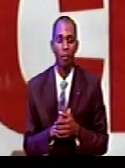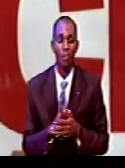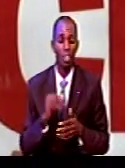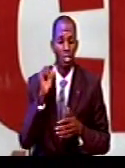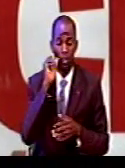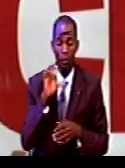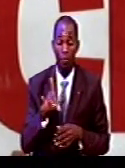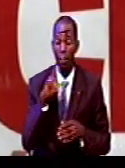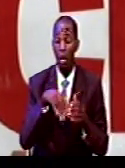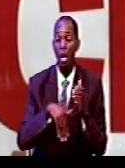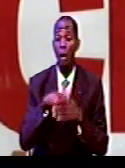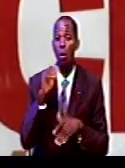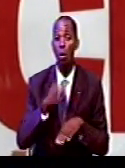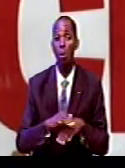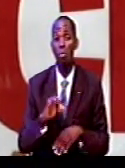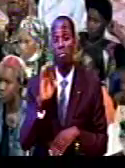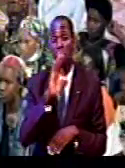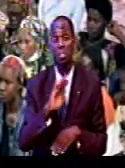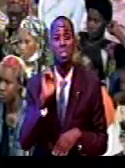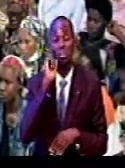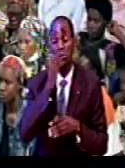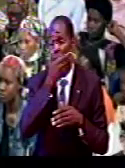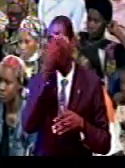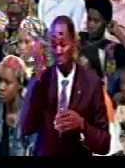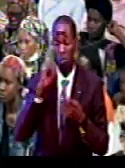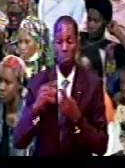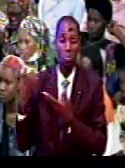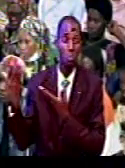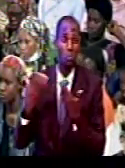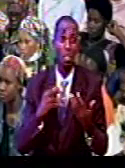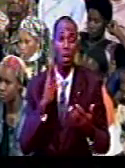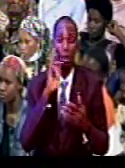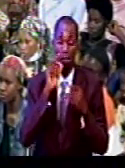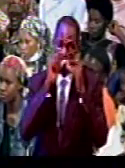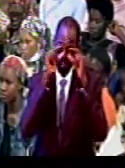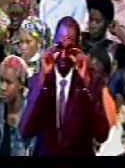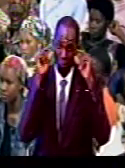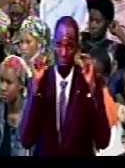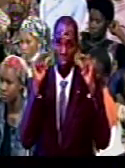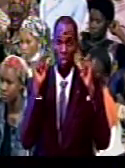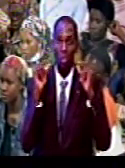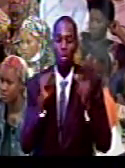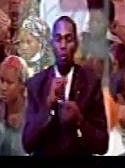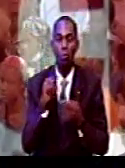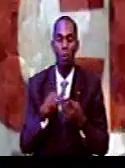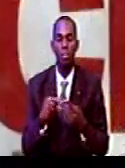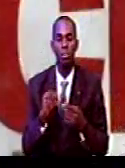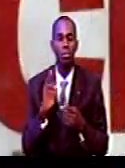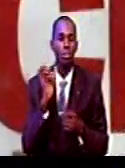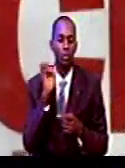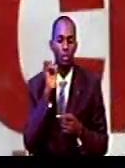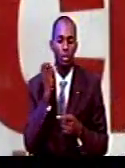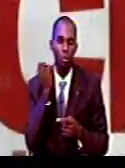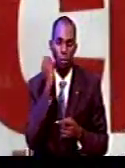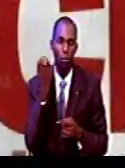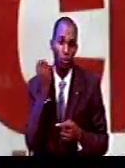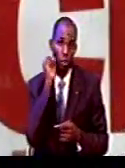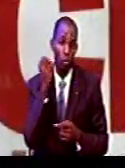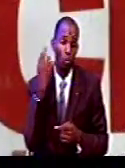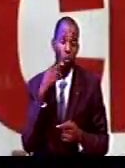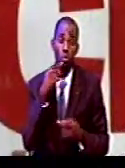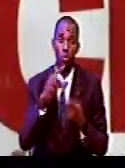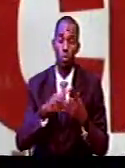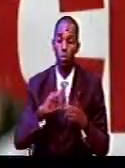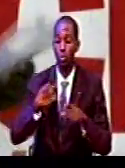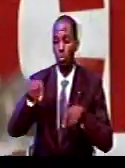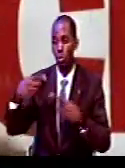finish. Praise the Lord! I found out on Friday, I didn't even remember to bring out my eyeglass when we are called even